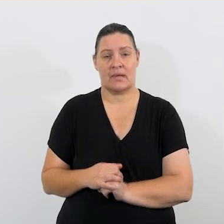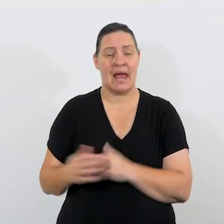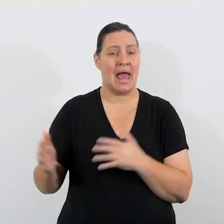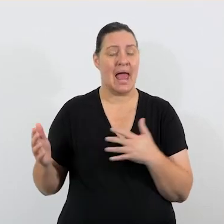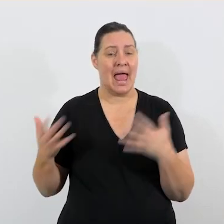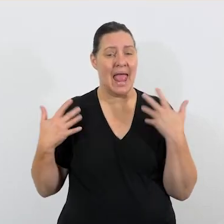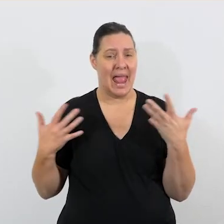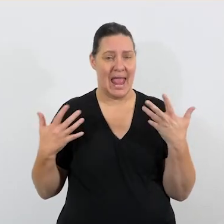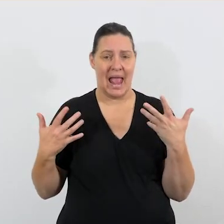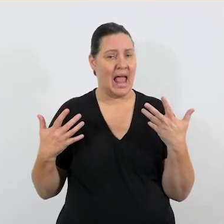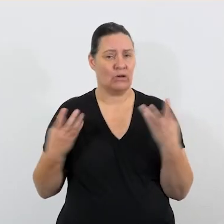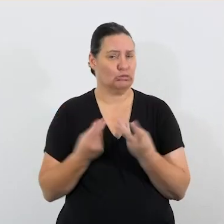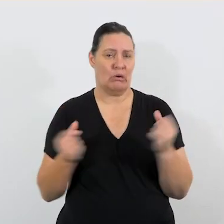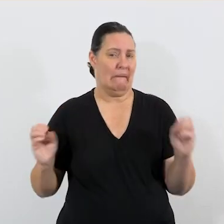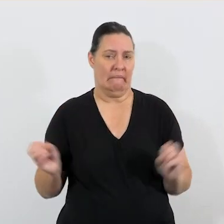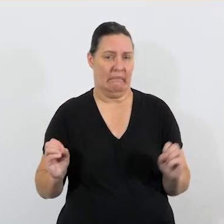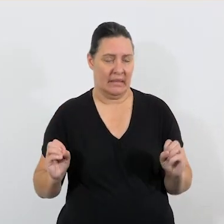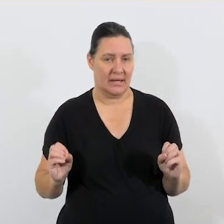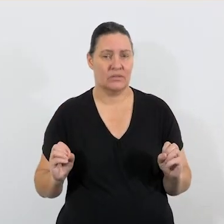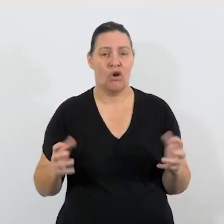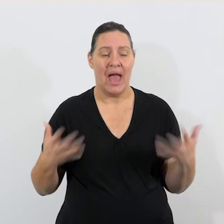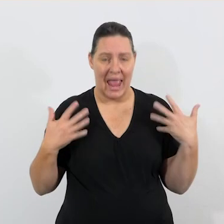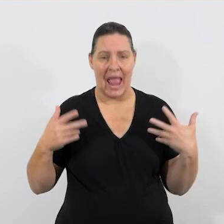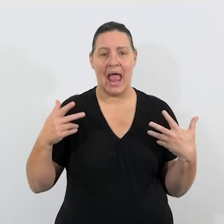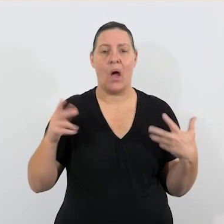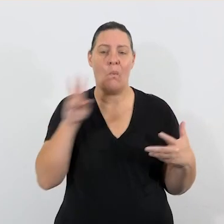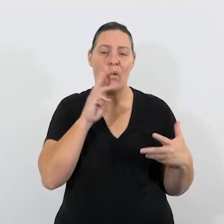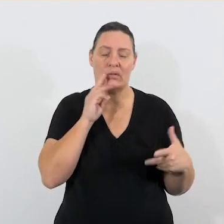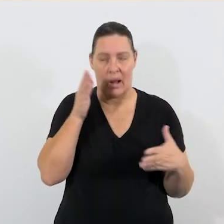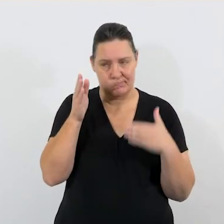the air is not so dry. So the air,